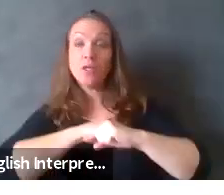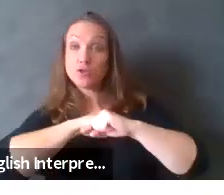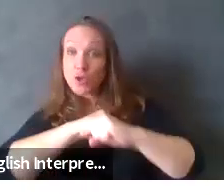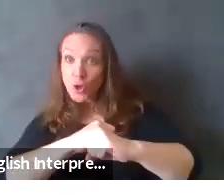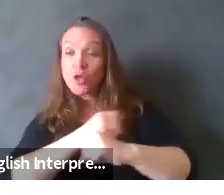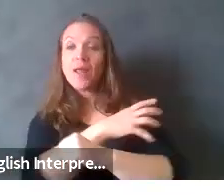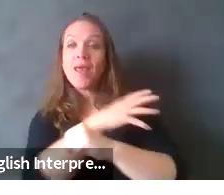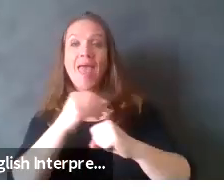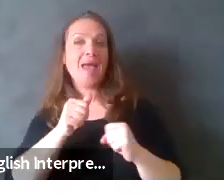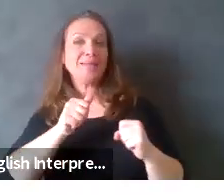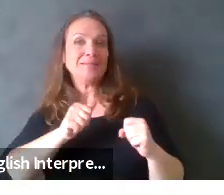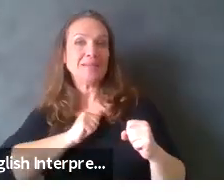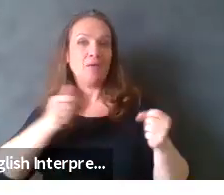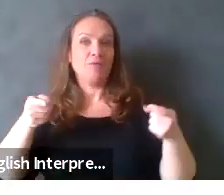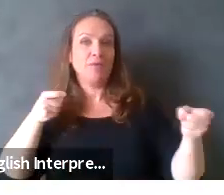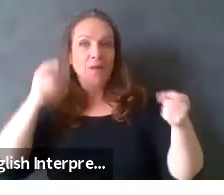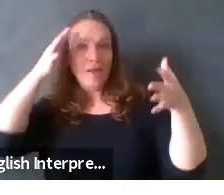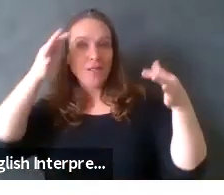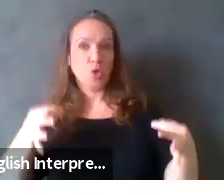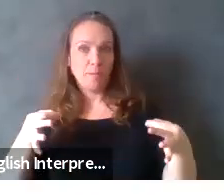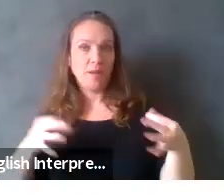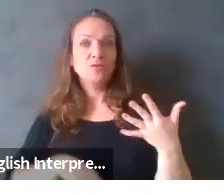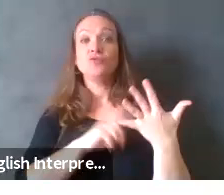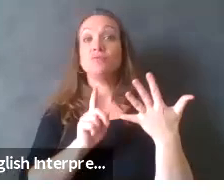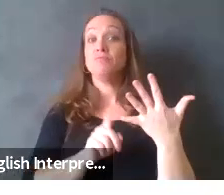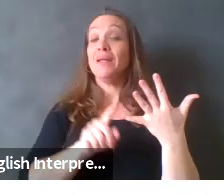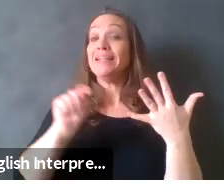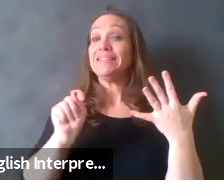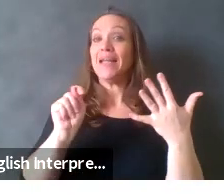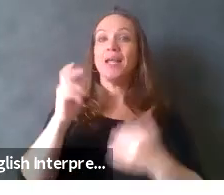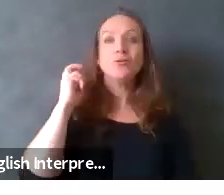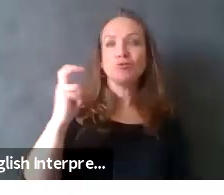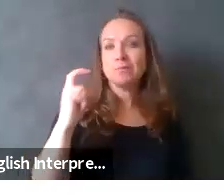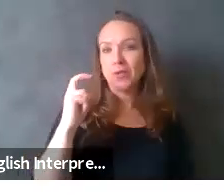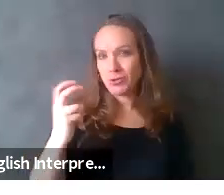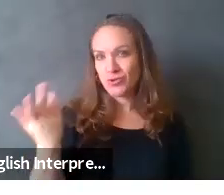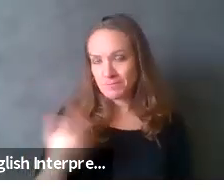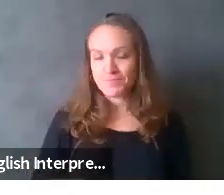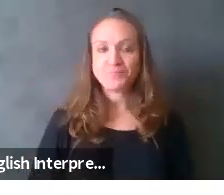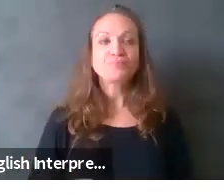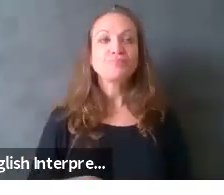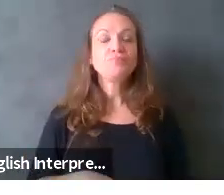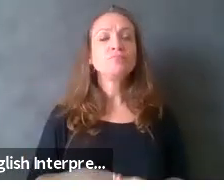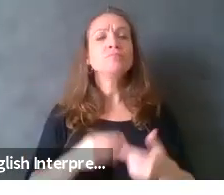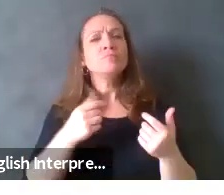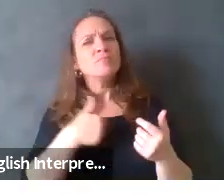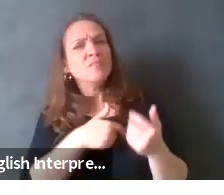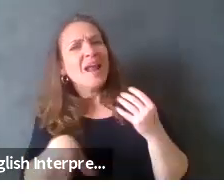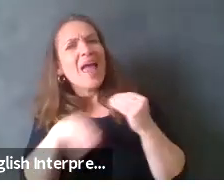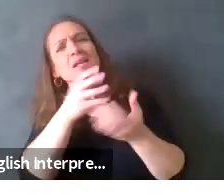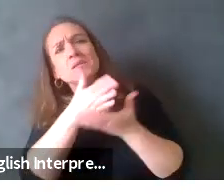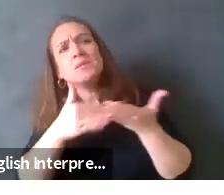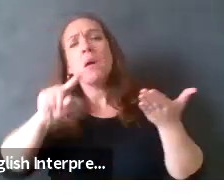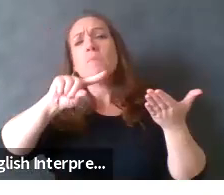importantly, self-determination. T is for transportation needs. We've also added some questions